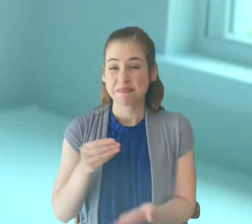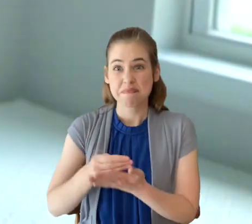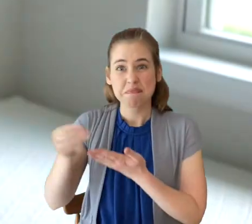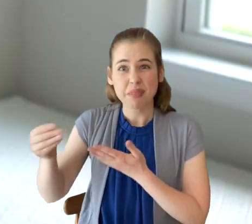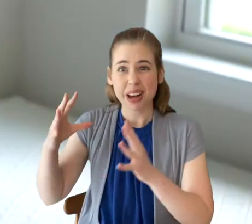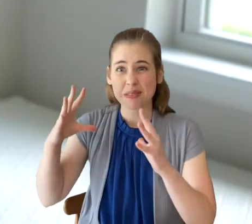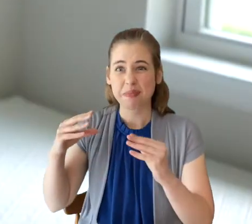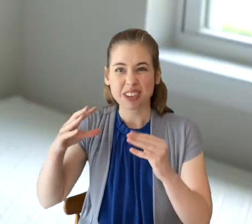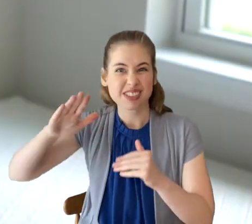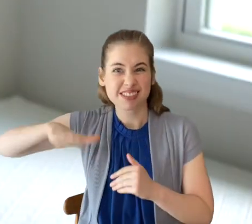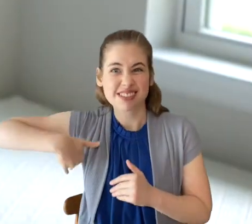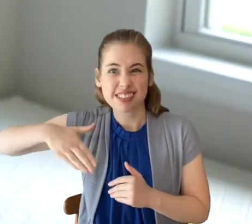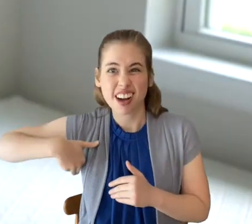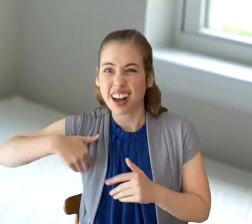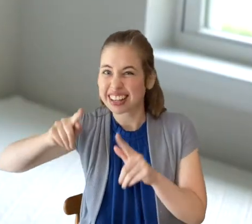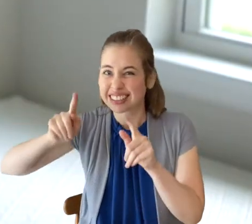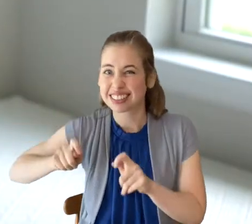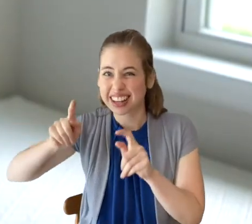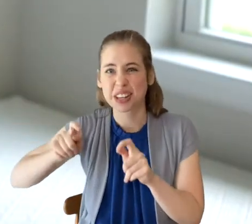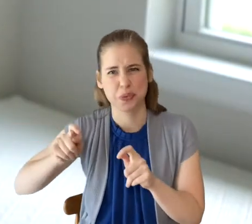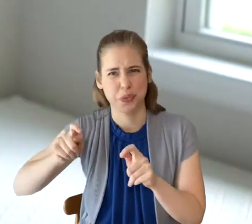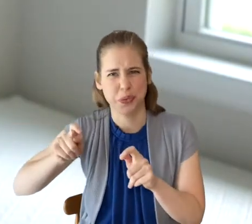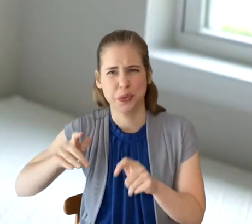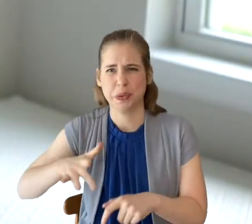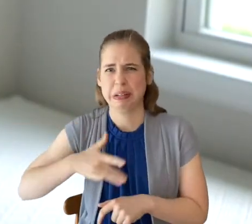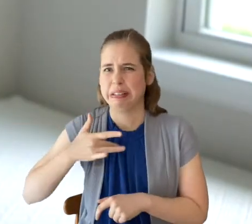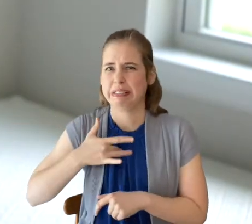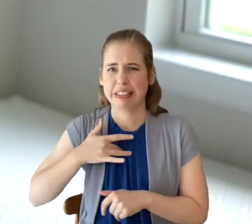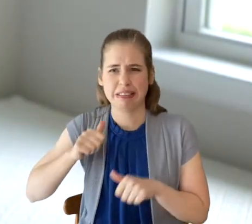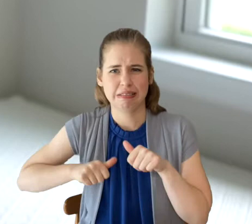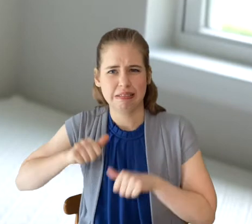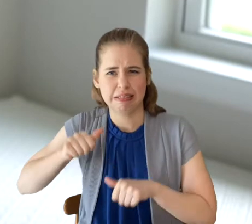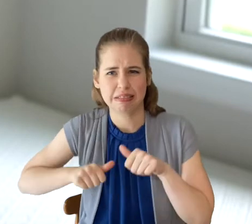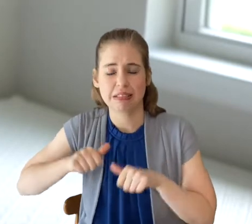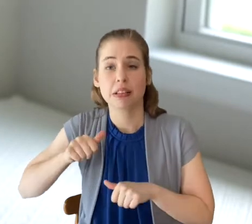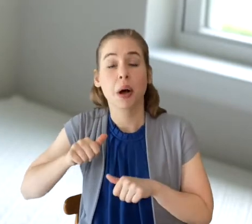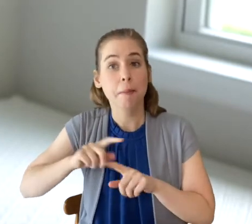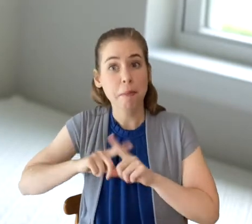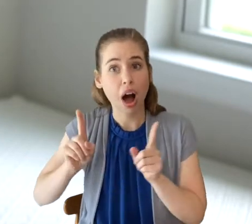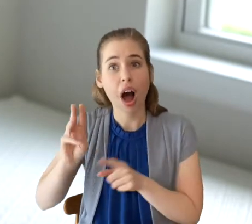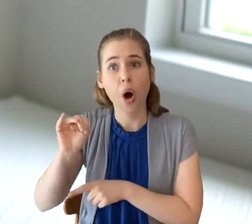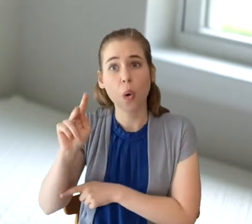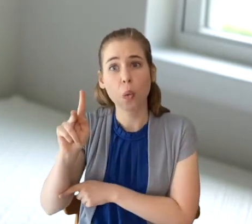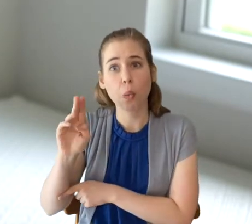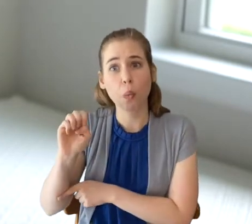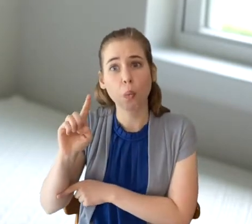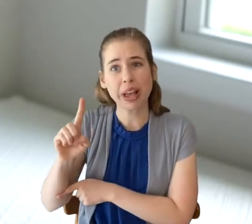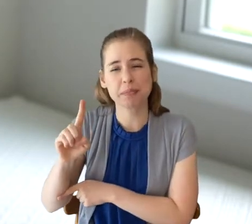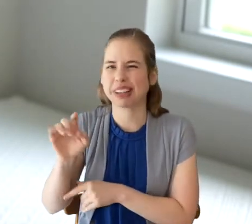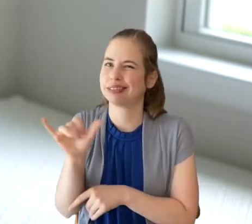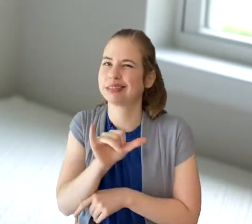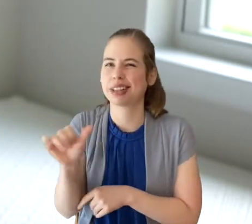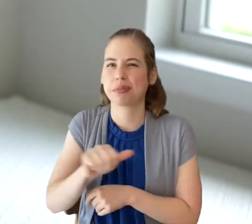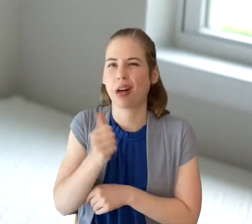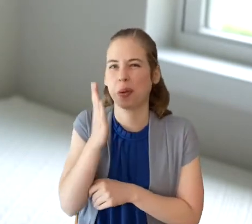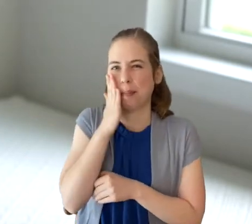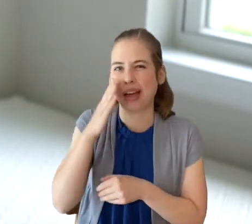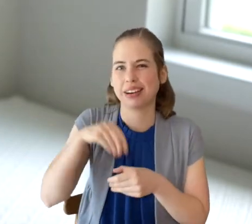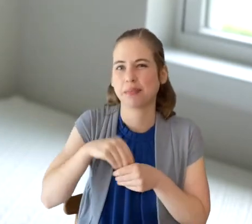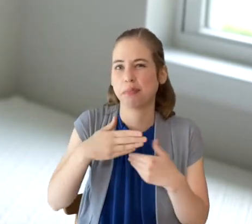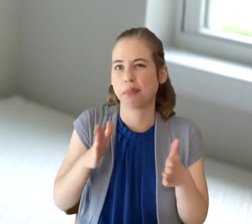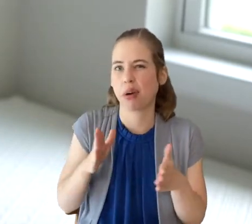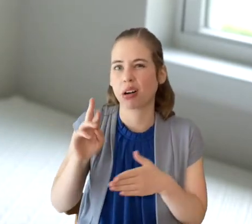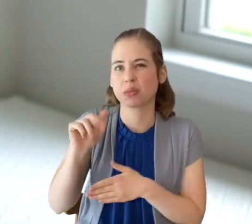Maybe overwhelming to purchase a mattress before trying it out first. And that's why WinkBeds, like most other